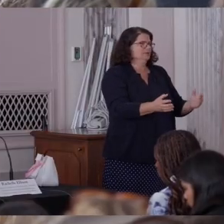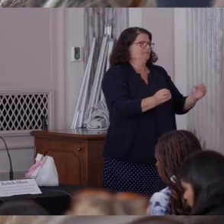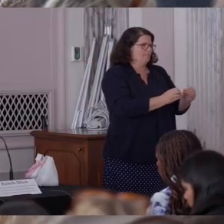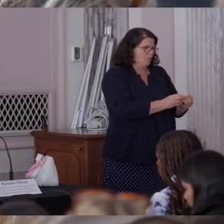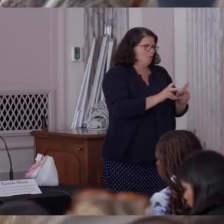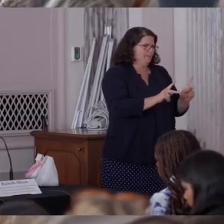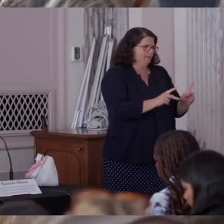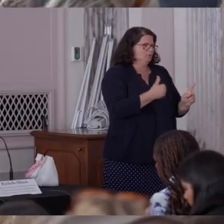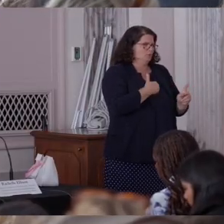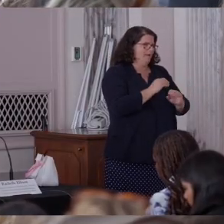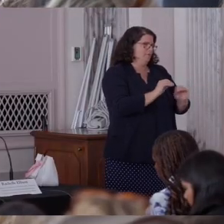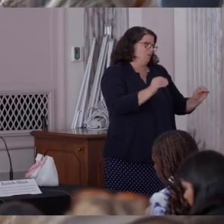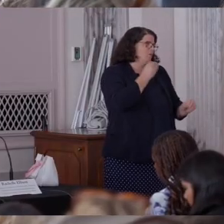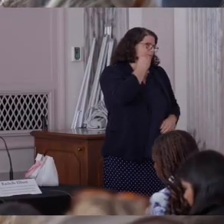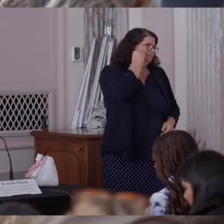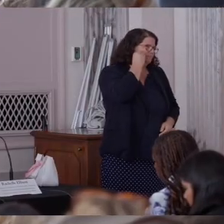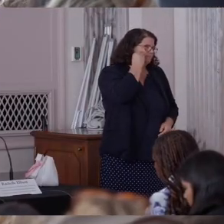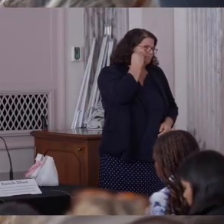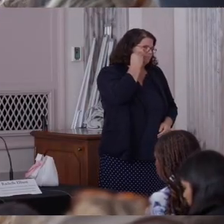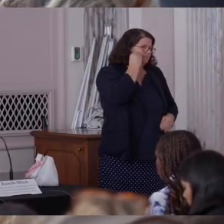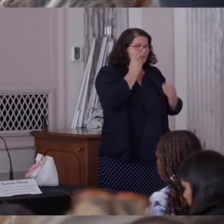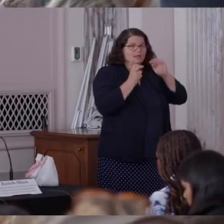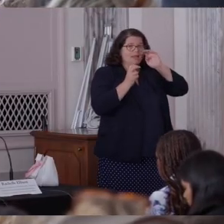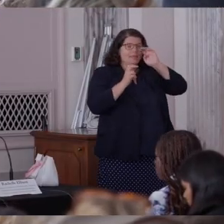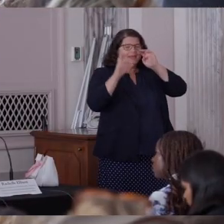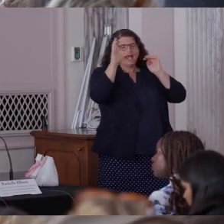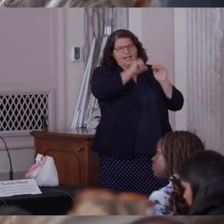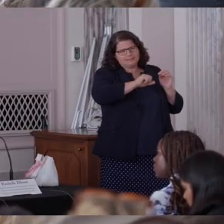between 95,000